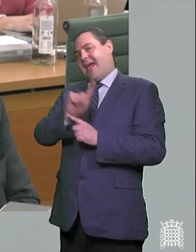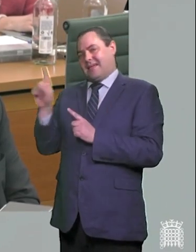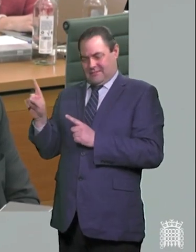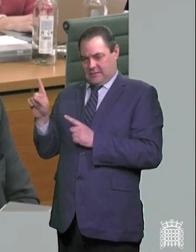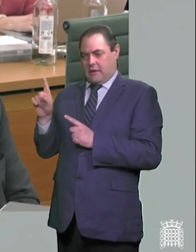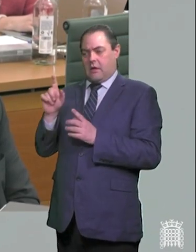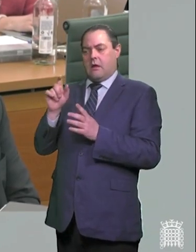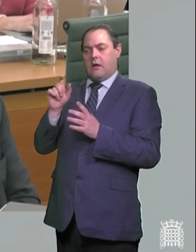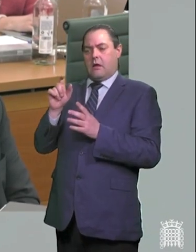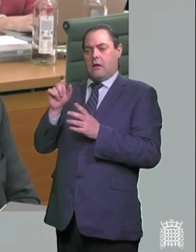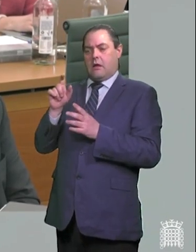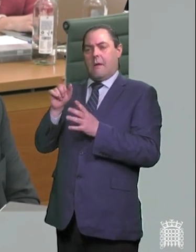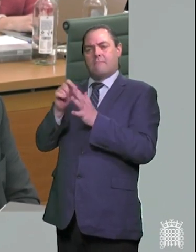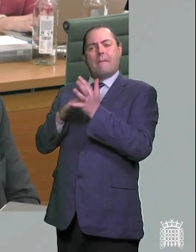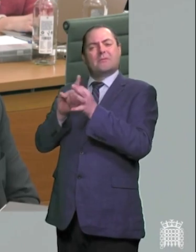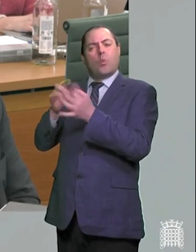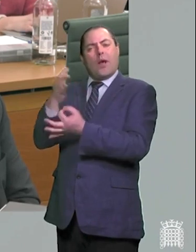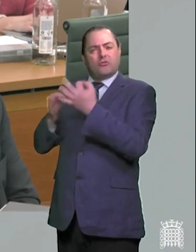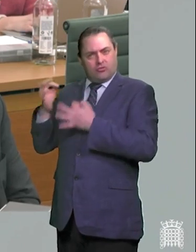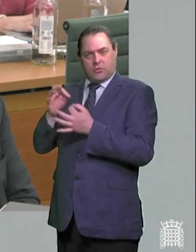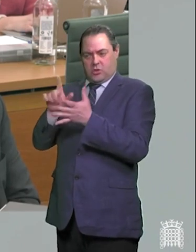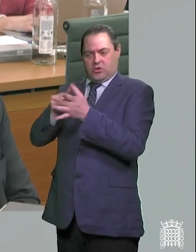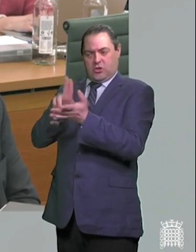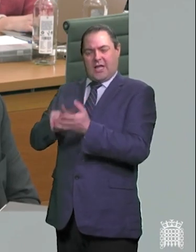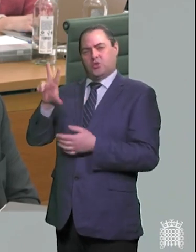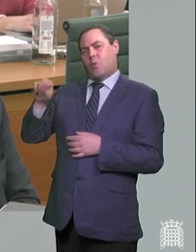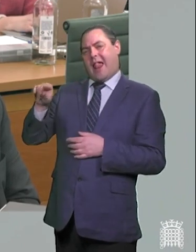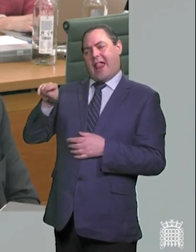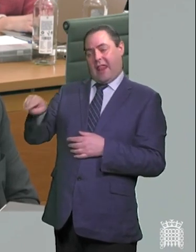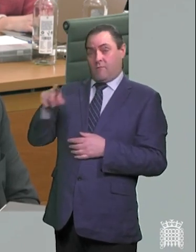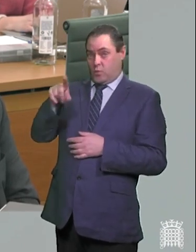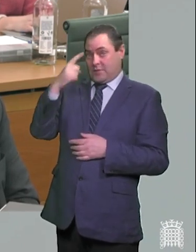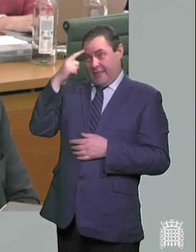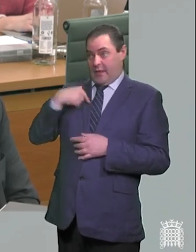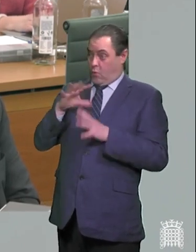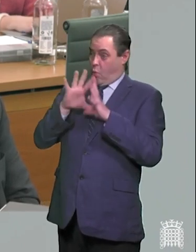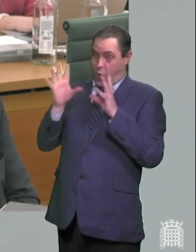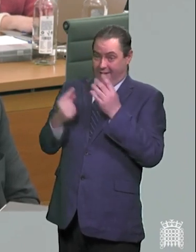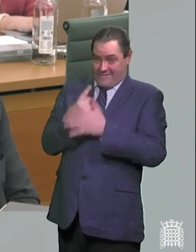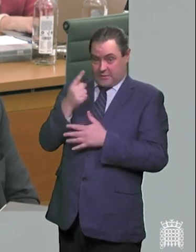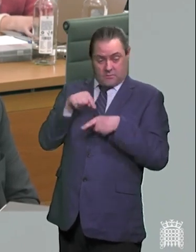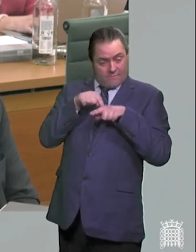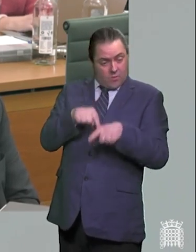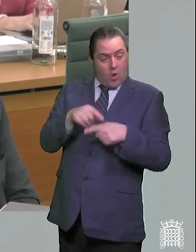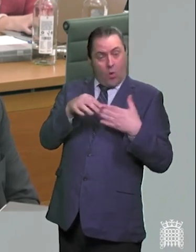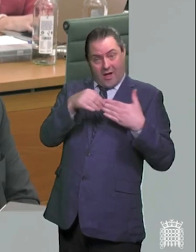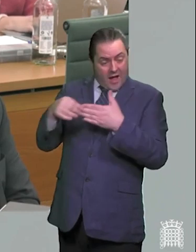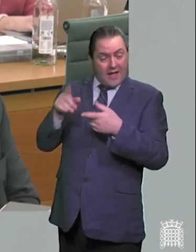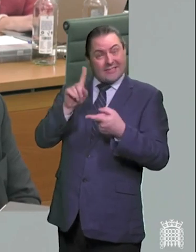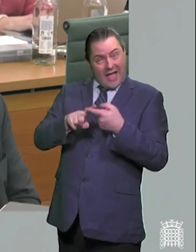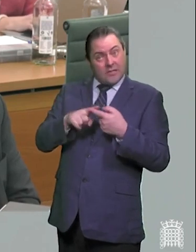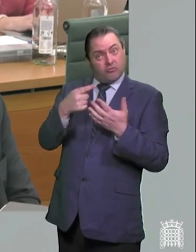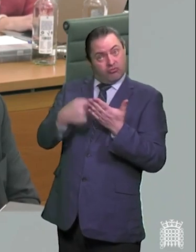Prime Minister's questions on January the 12th, I believe that the events in question were within the guidance and were within the